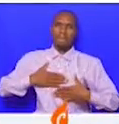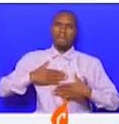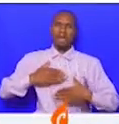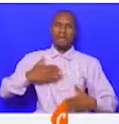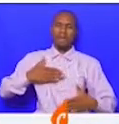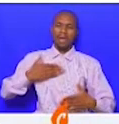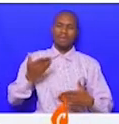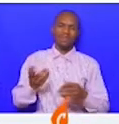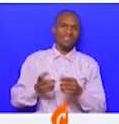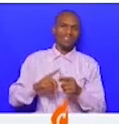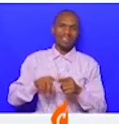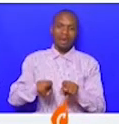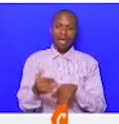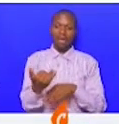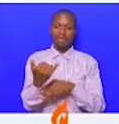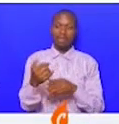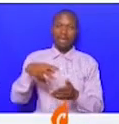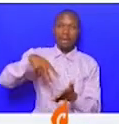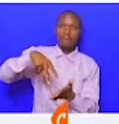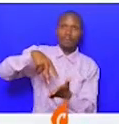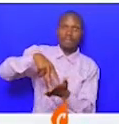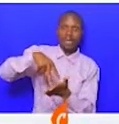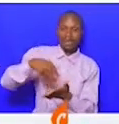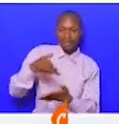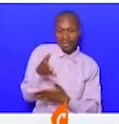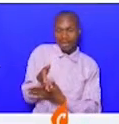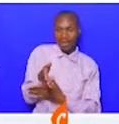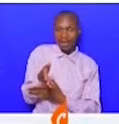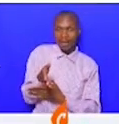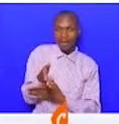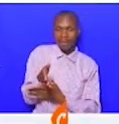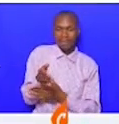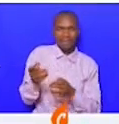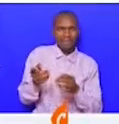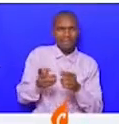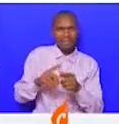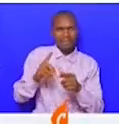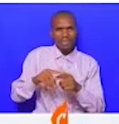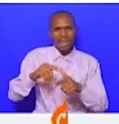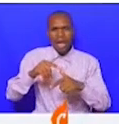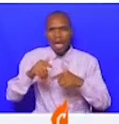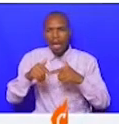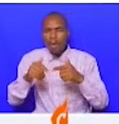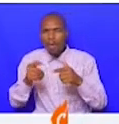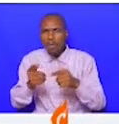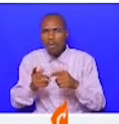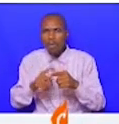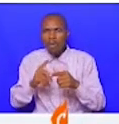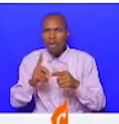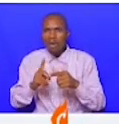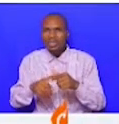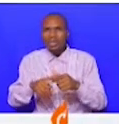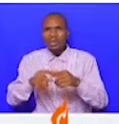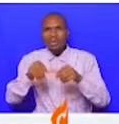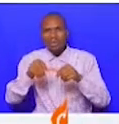bono iga buna ande iga ante nene iga ante ina moruanerere iga so asike tembe TV irinda